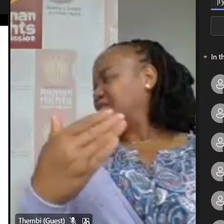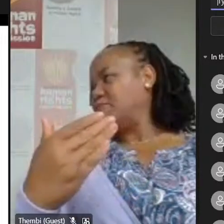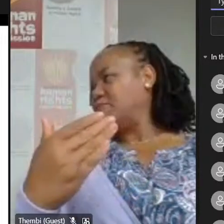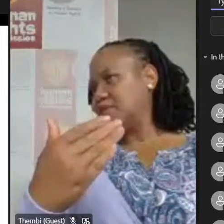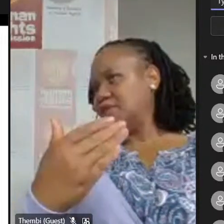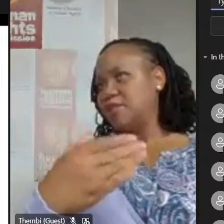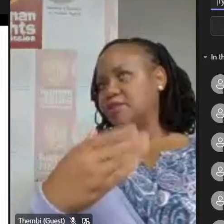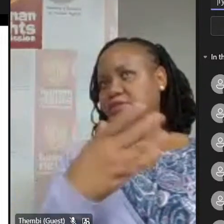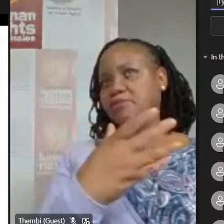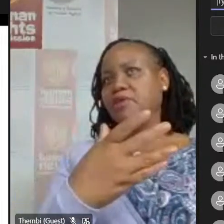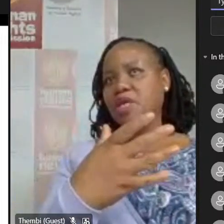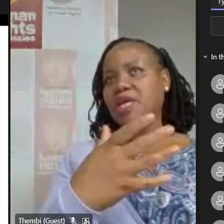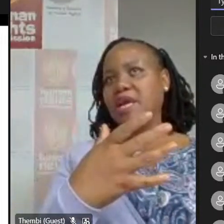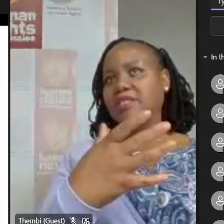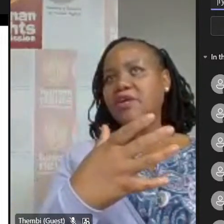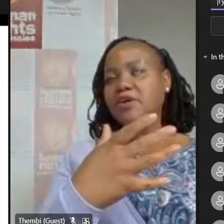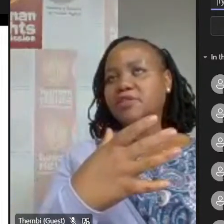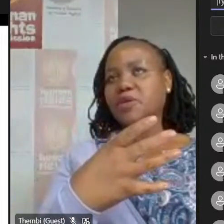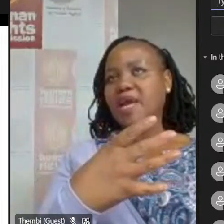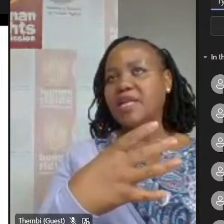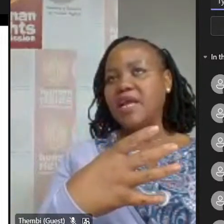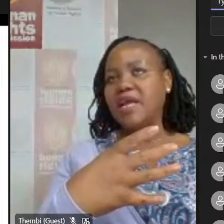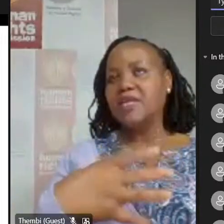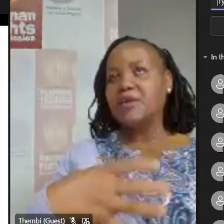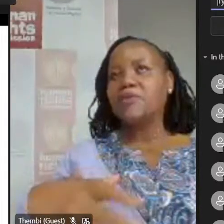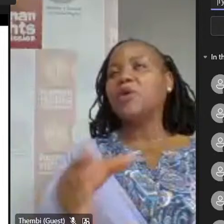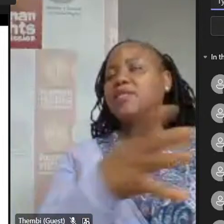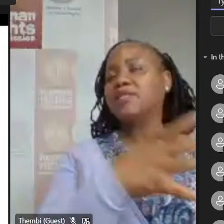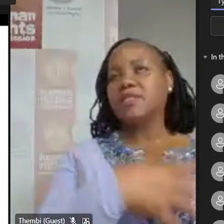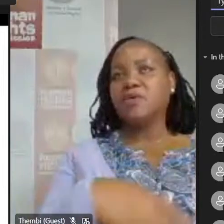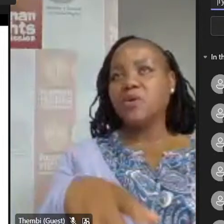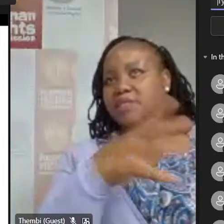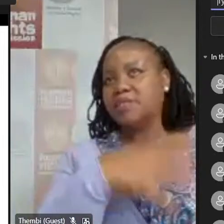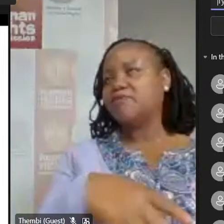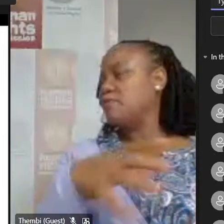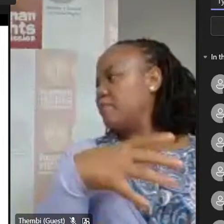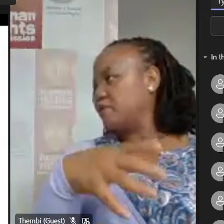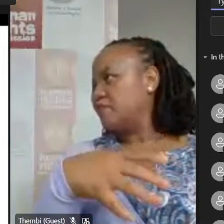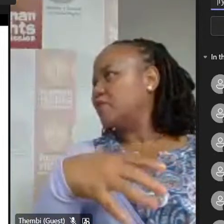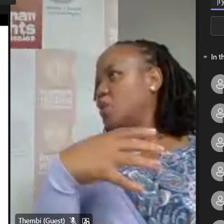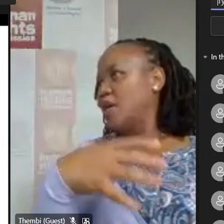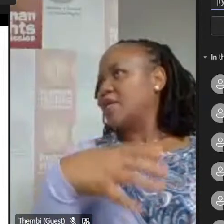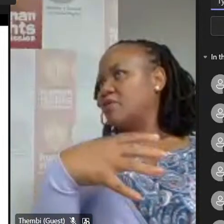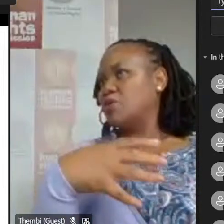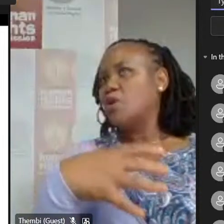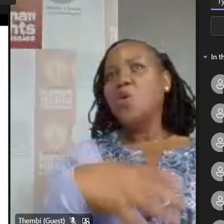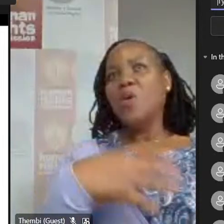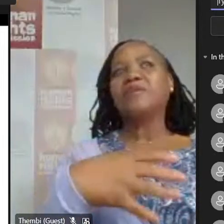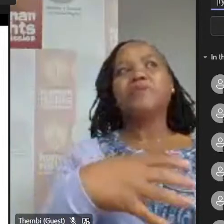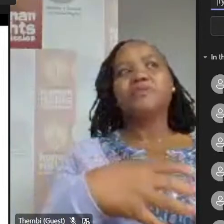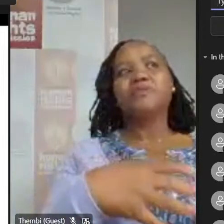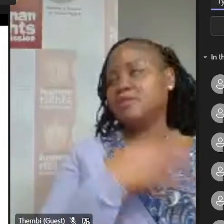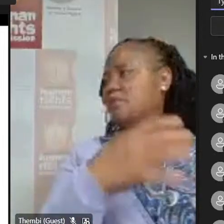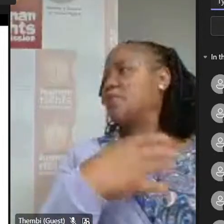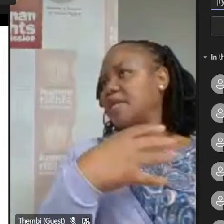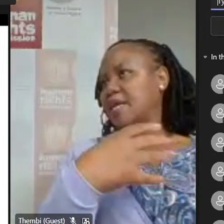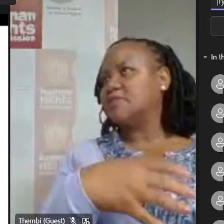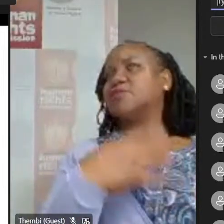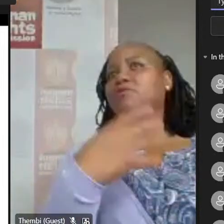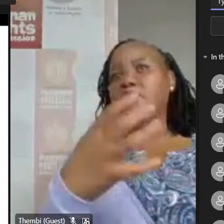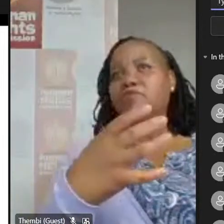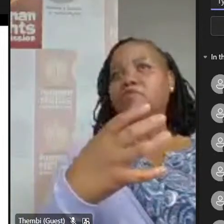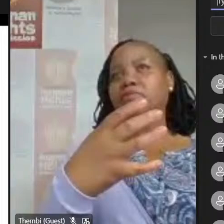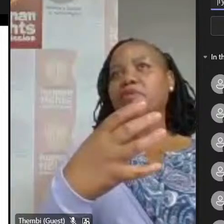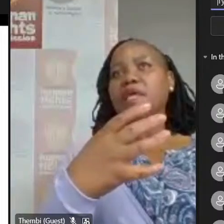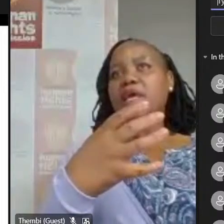one interpretation that you should be looking at. So and all the stakeholders have to be part of the talk around what it means to decolonize